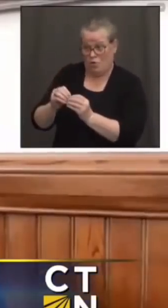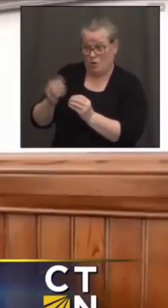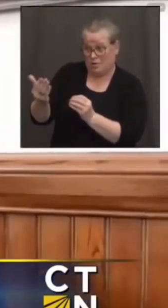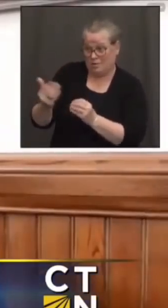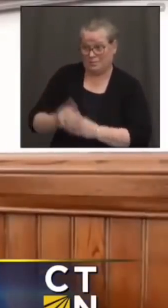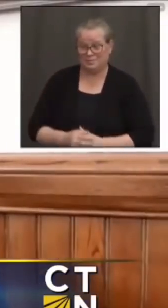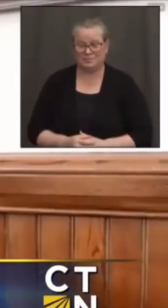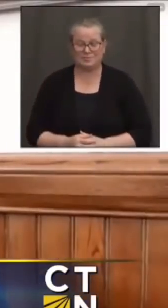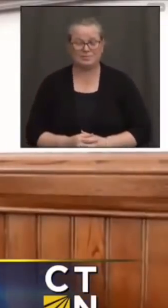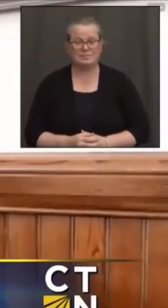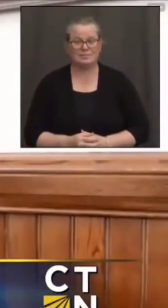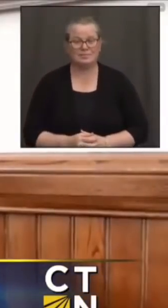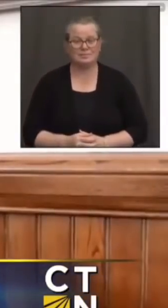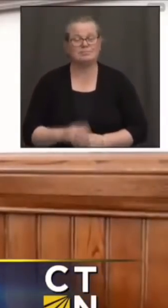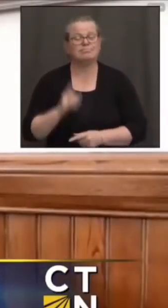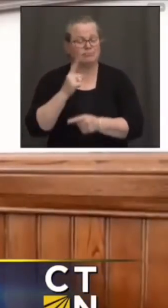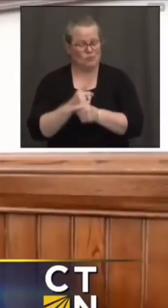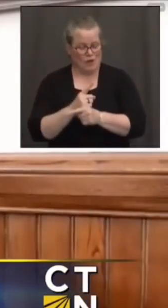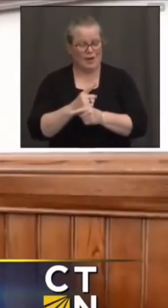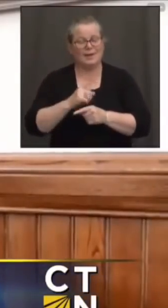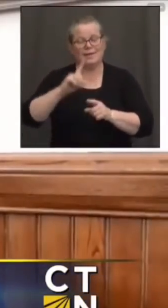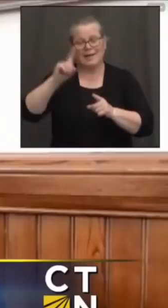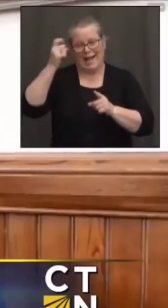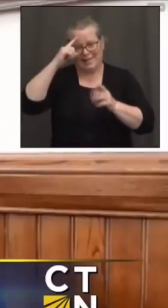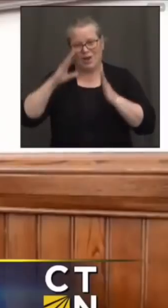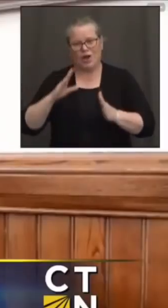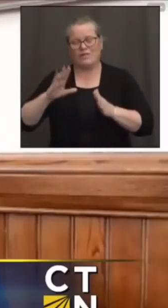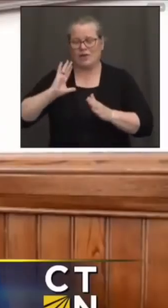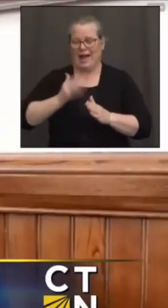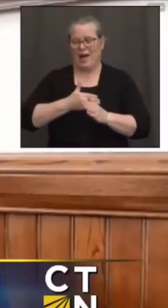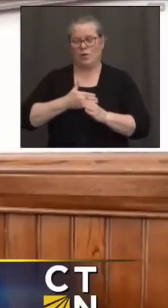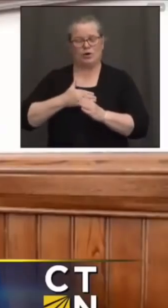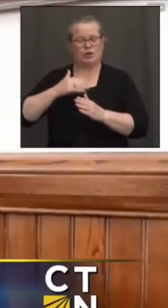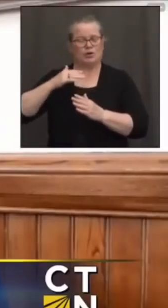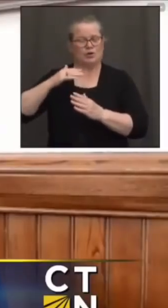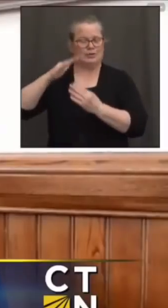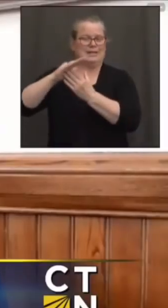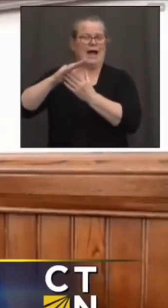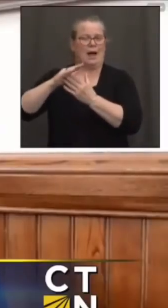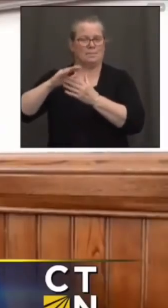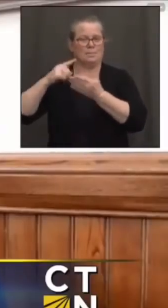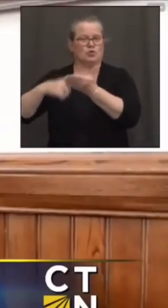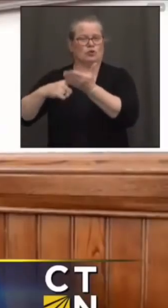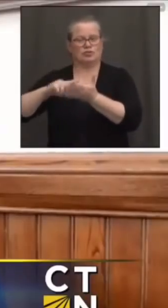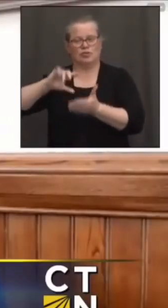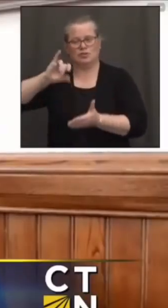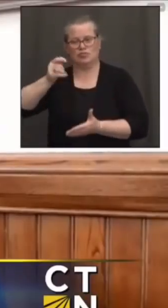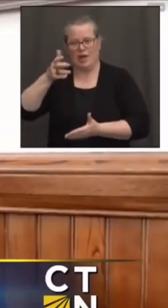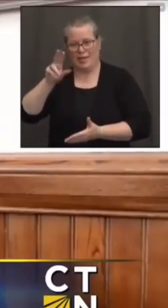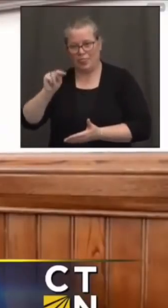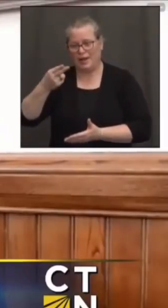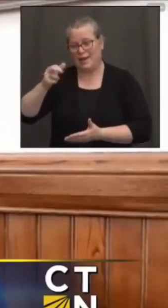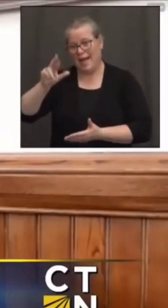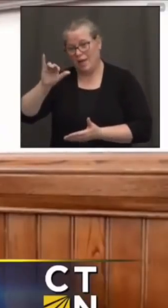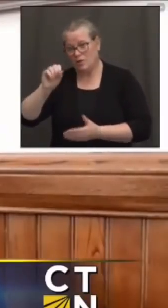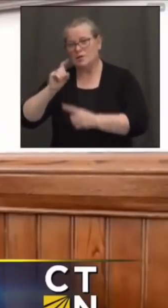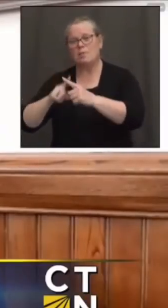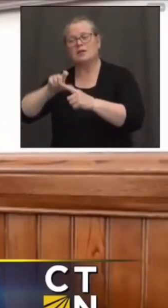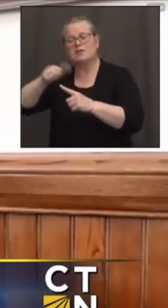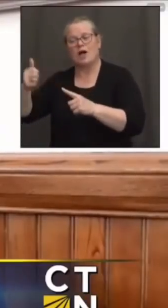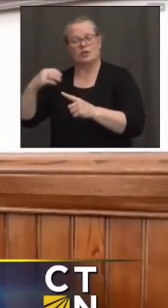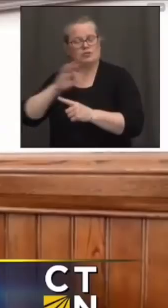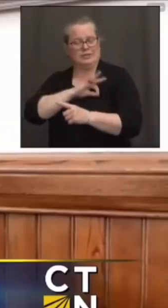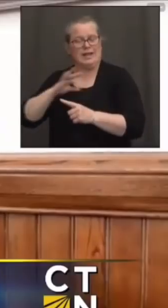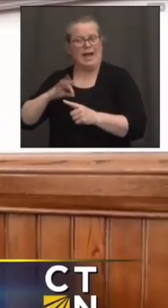the governor stated, we have our chief negotiator, Jonathan Harris, as well as other members of our staff working directly with